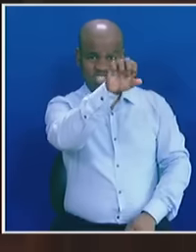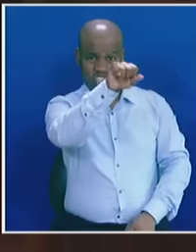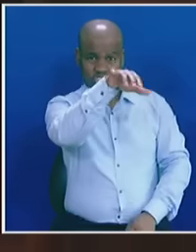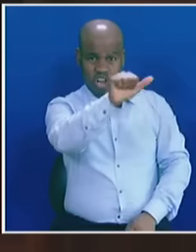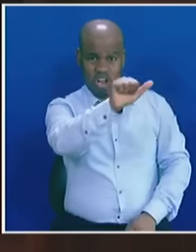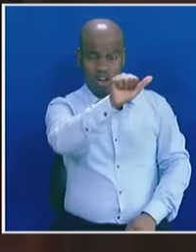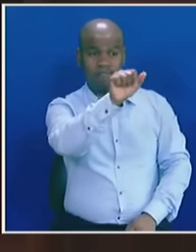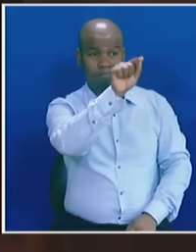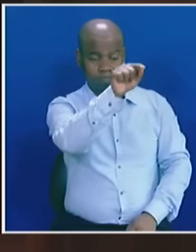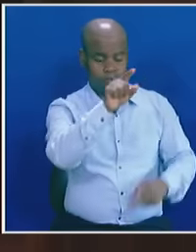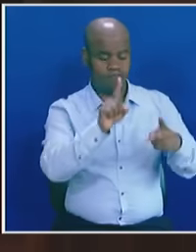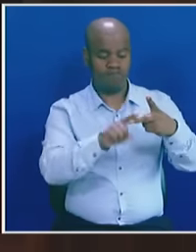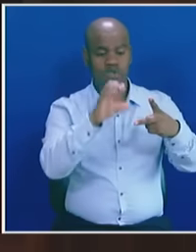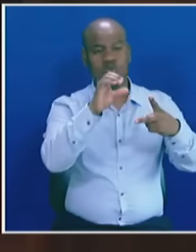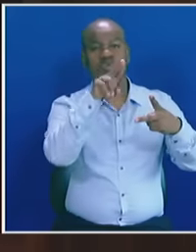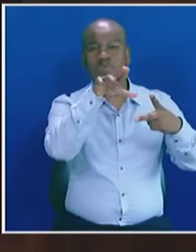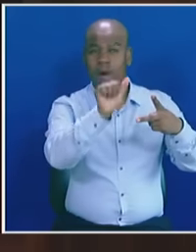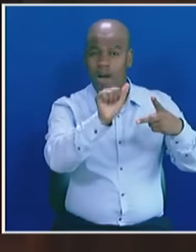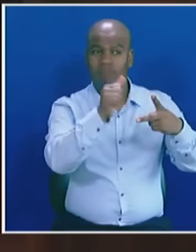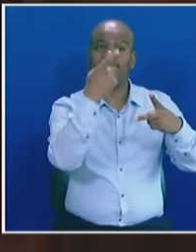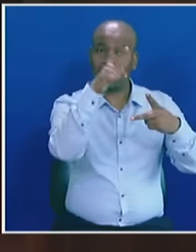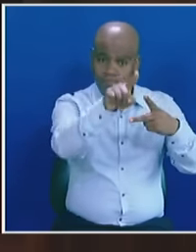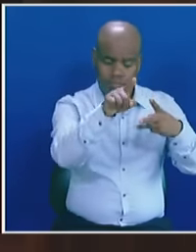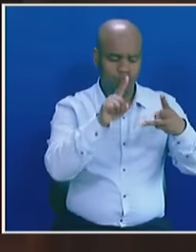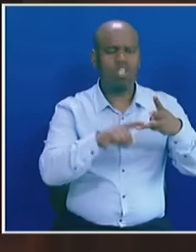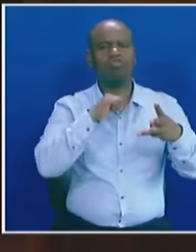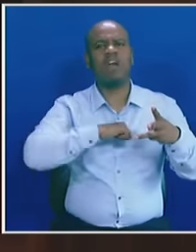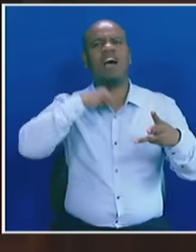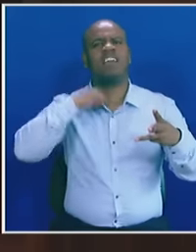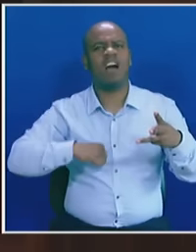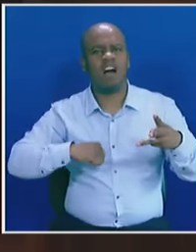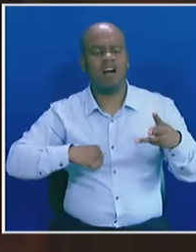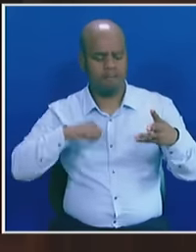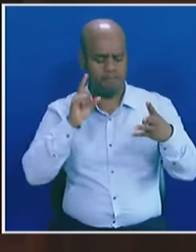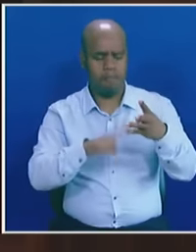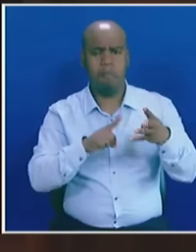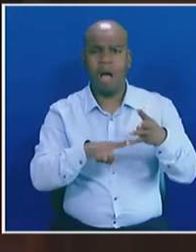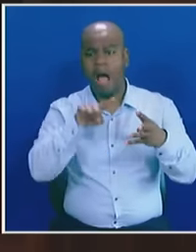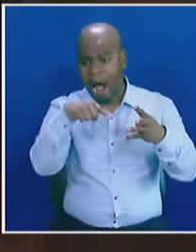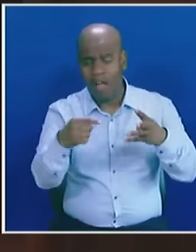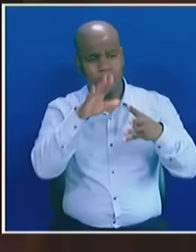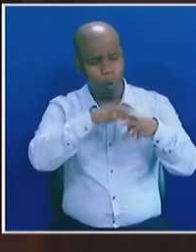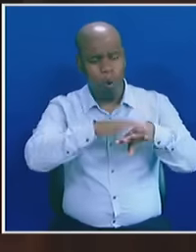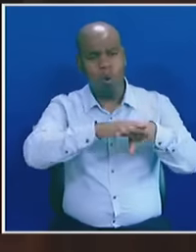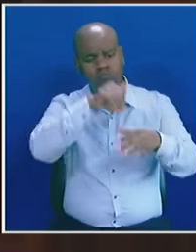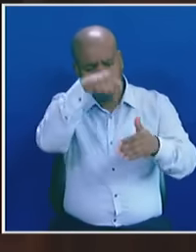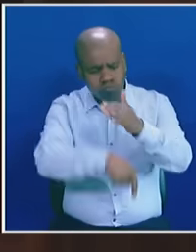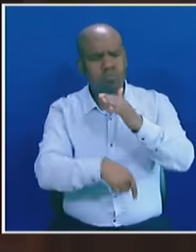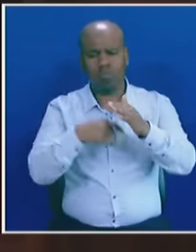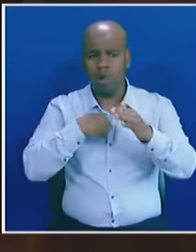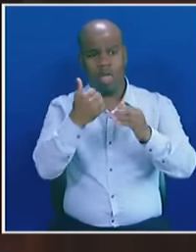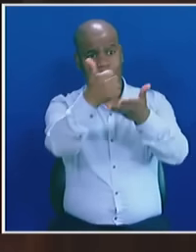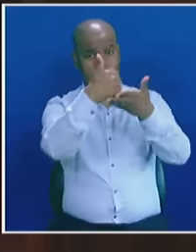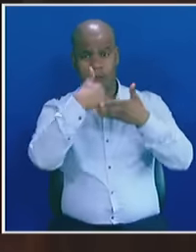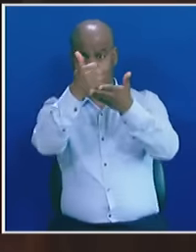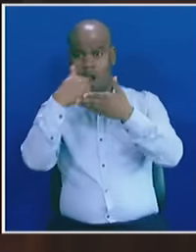to the Cubans, to the Chinese, and others who helped us in our struggle,